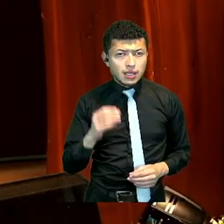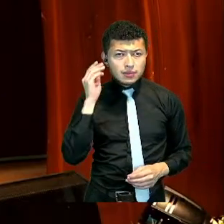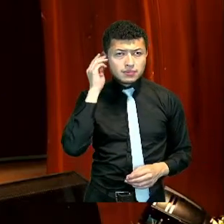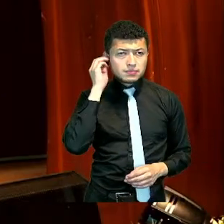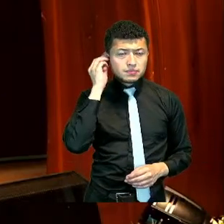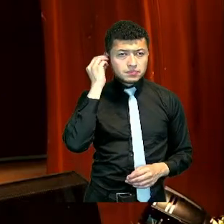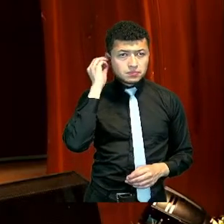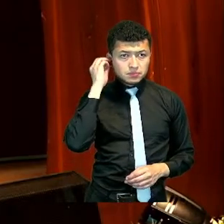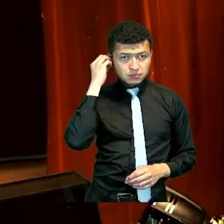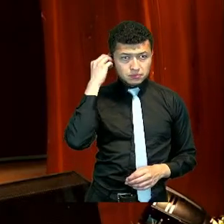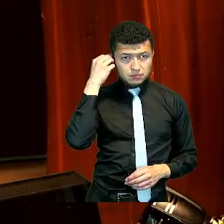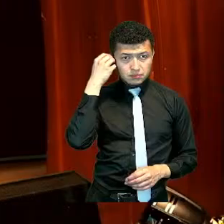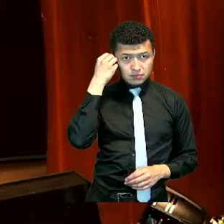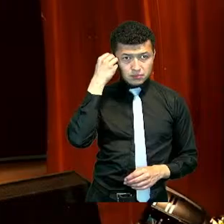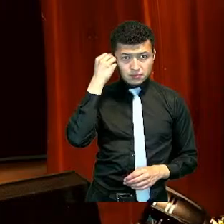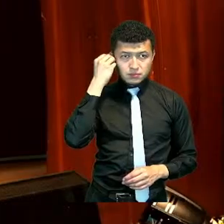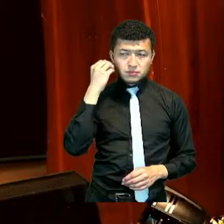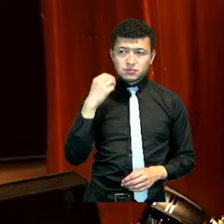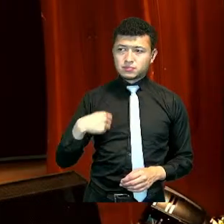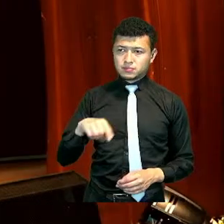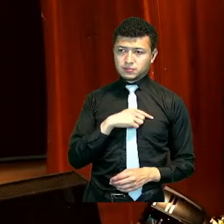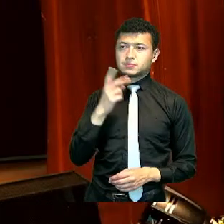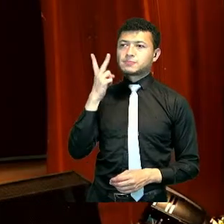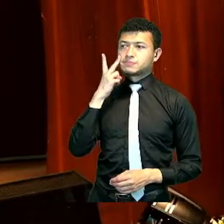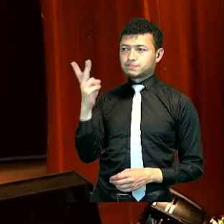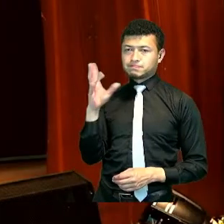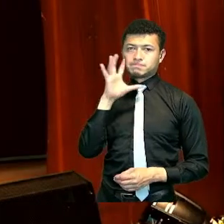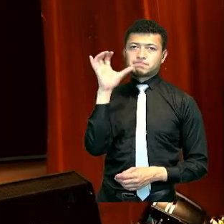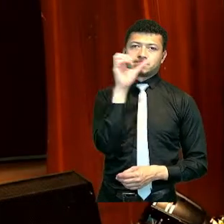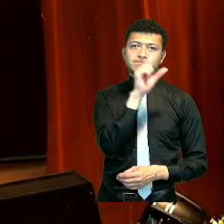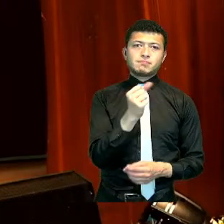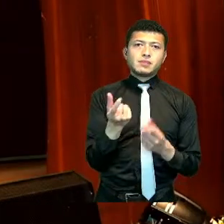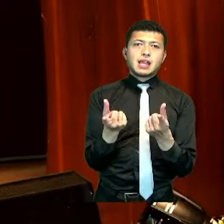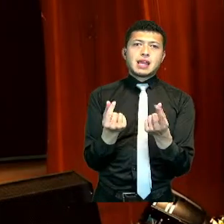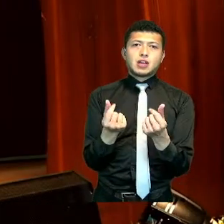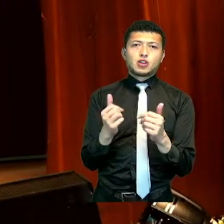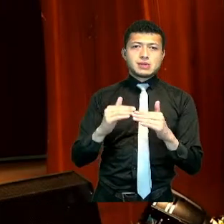slavery? And what we observe is that